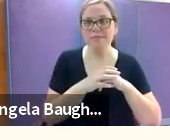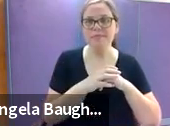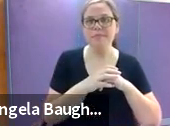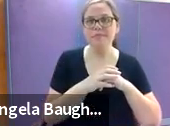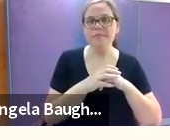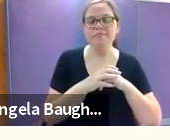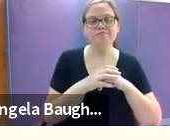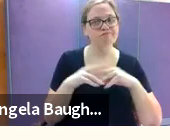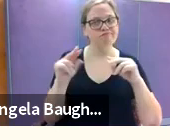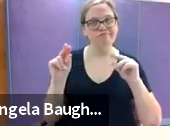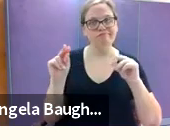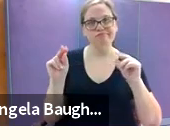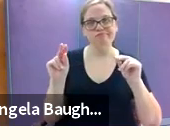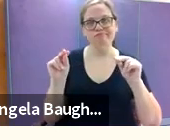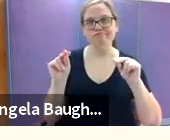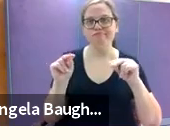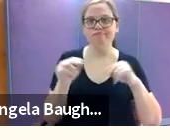No, there has not.